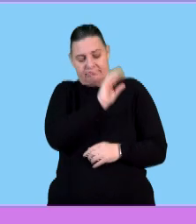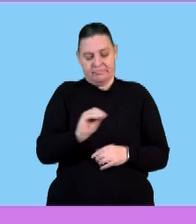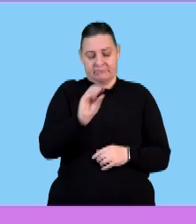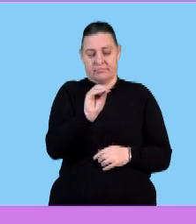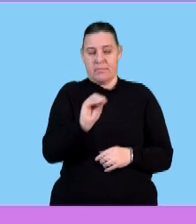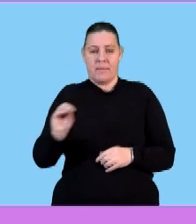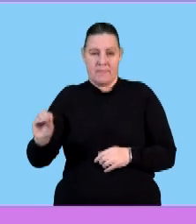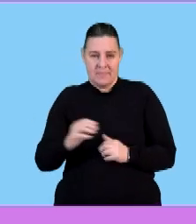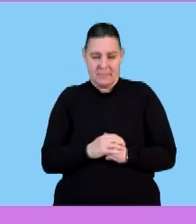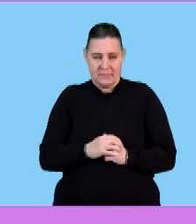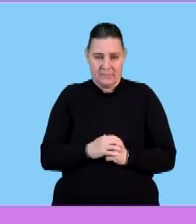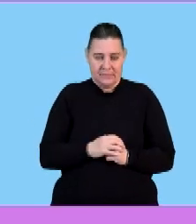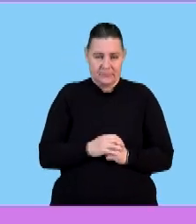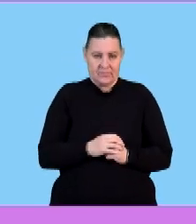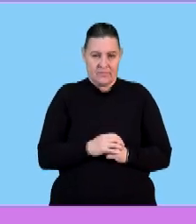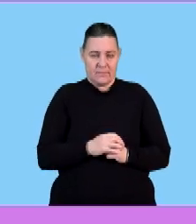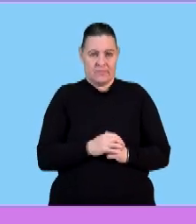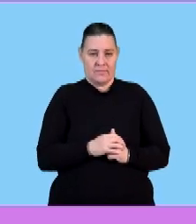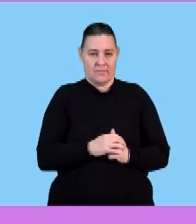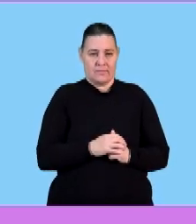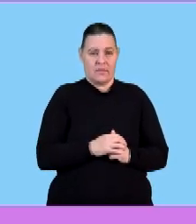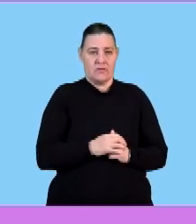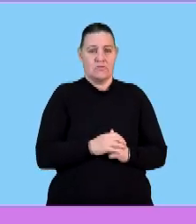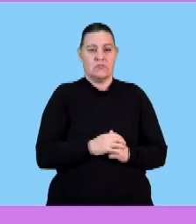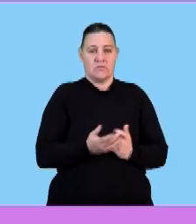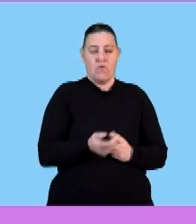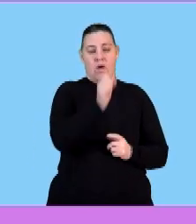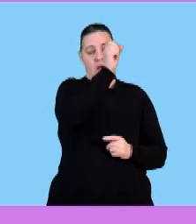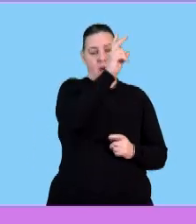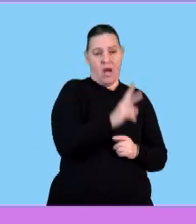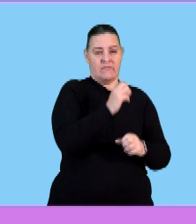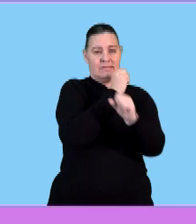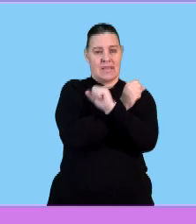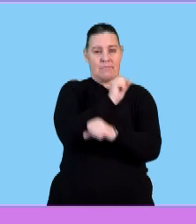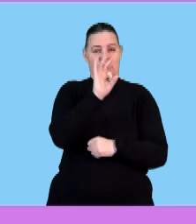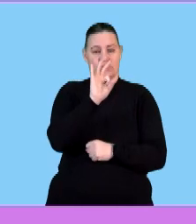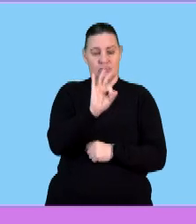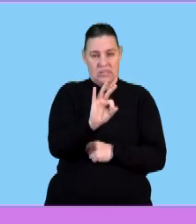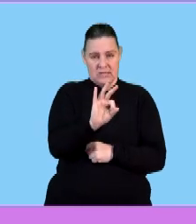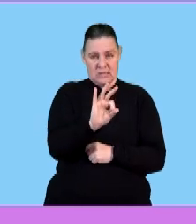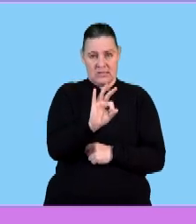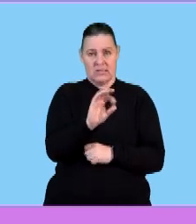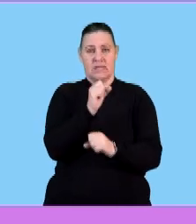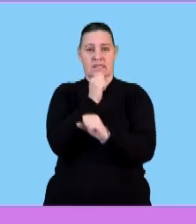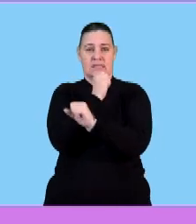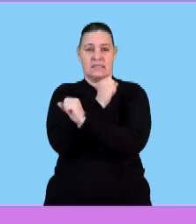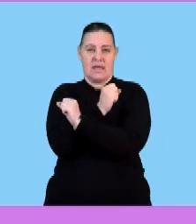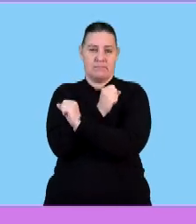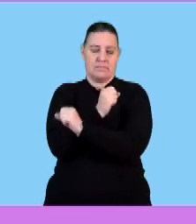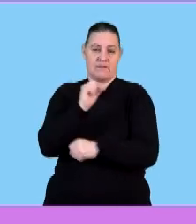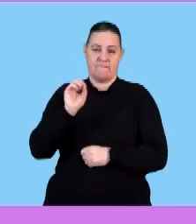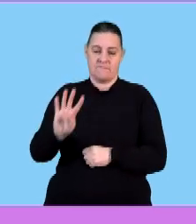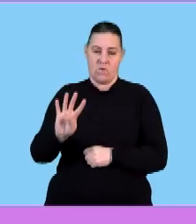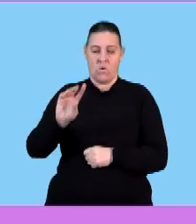instructions, none on the diagram, so we just can take it directly off the instructions. I've got a half, base is